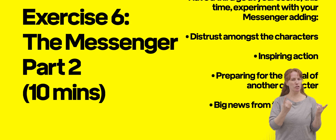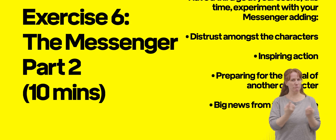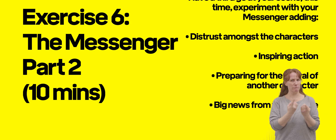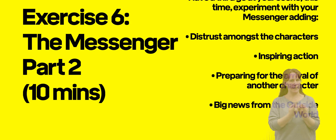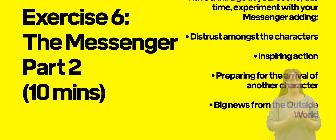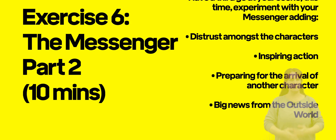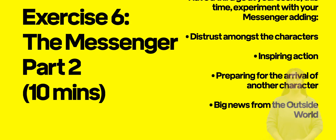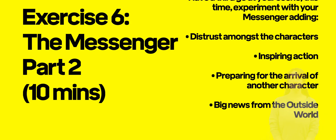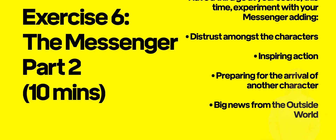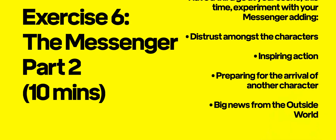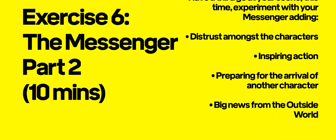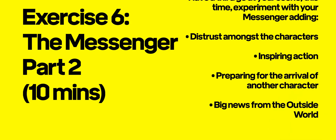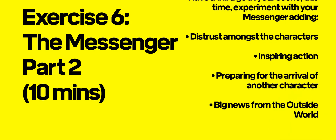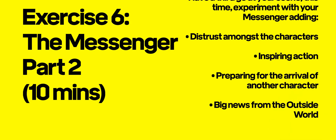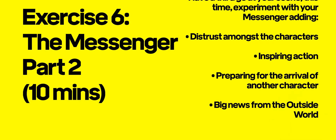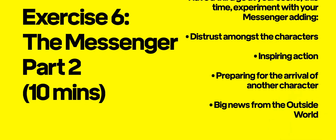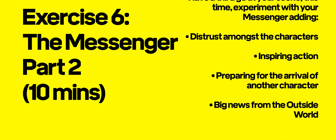things.